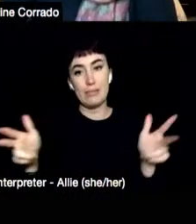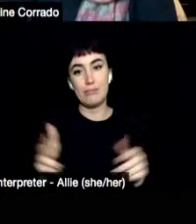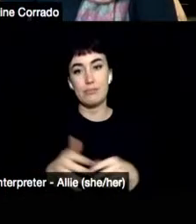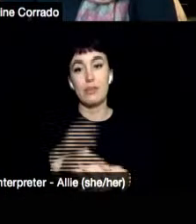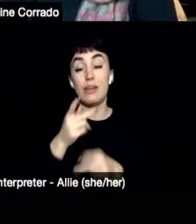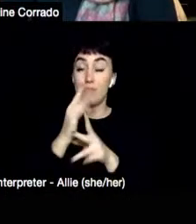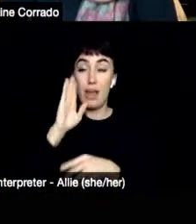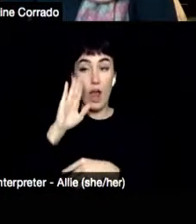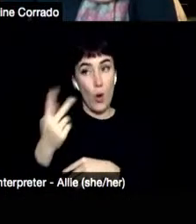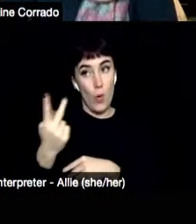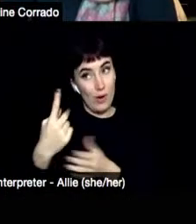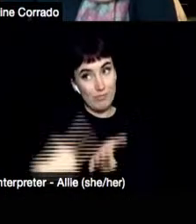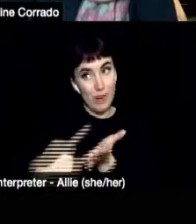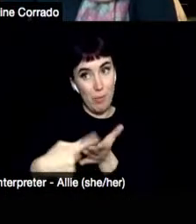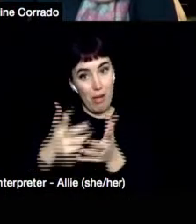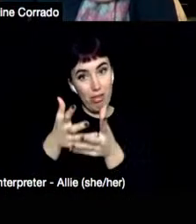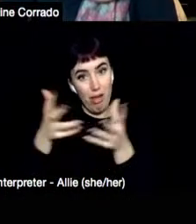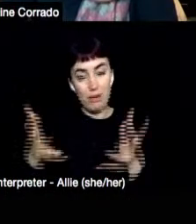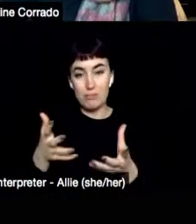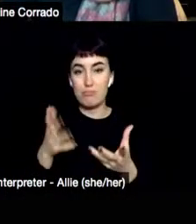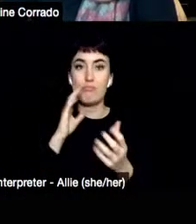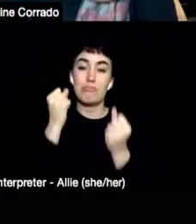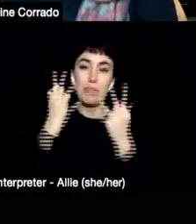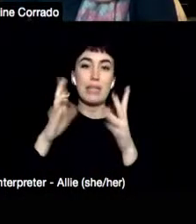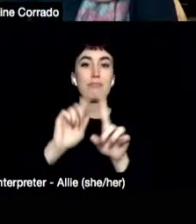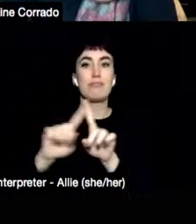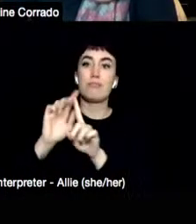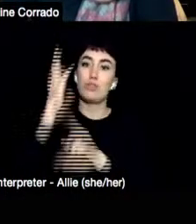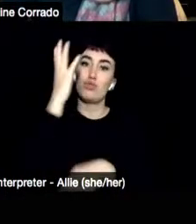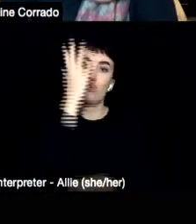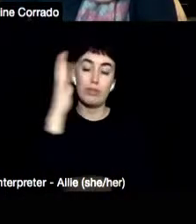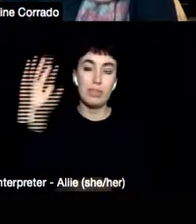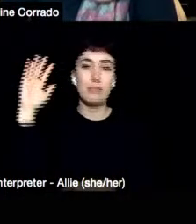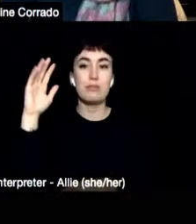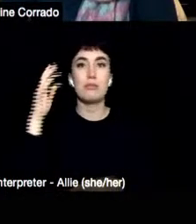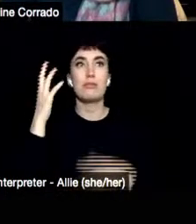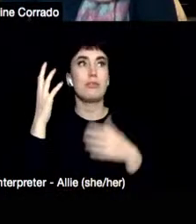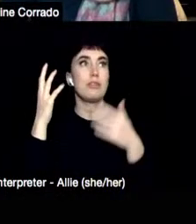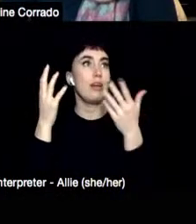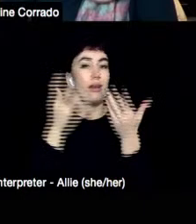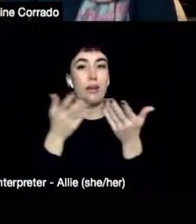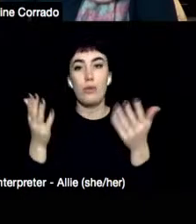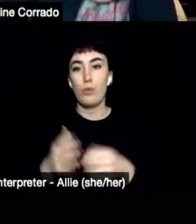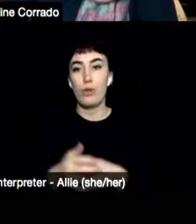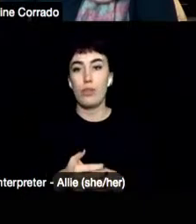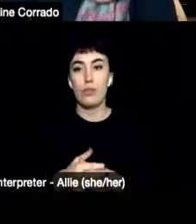we've talked about it a lot. There are just so many trees, and between